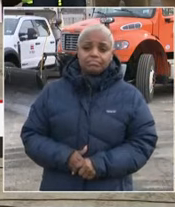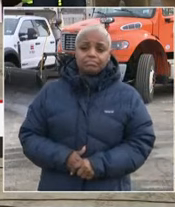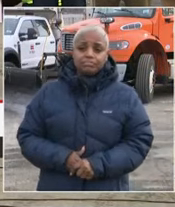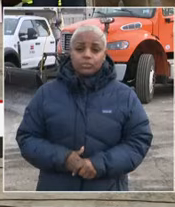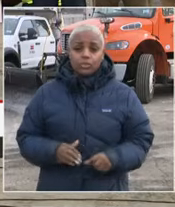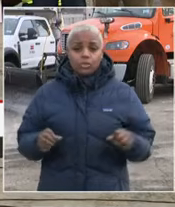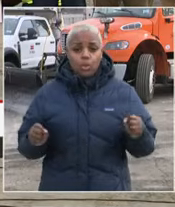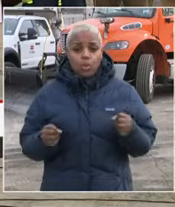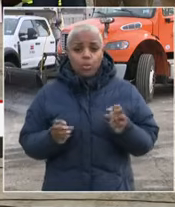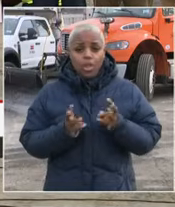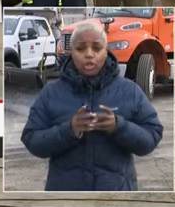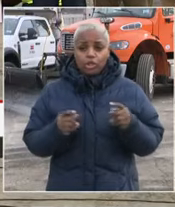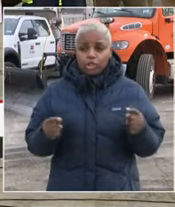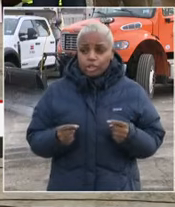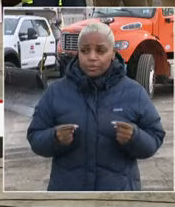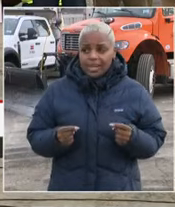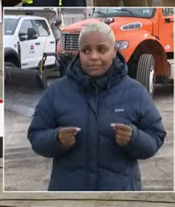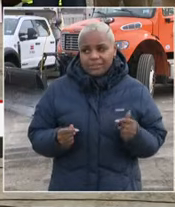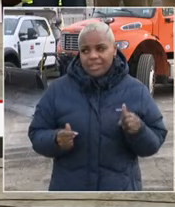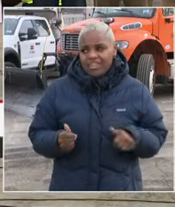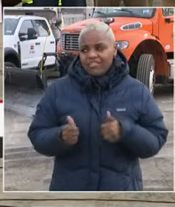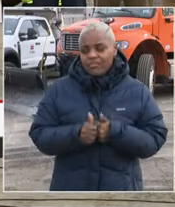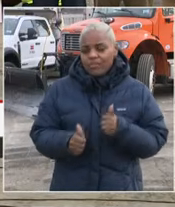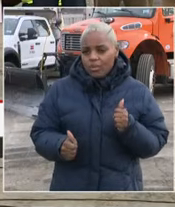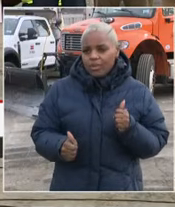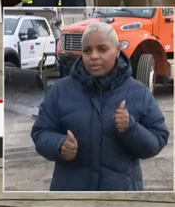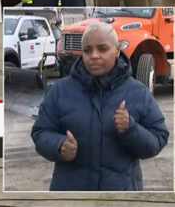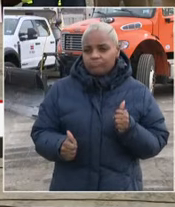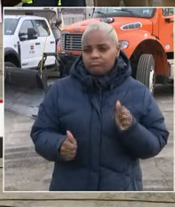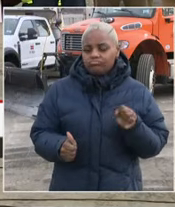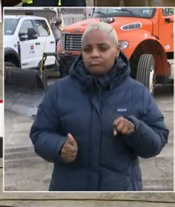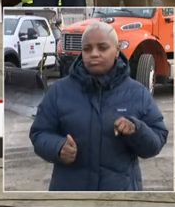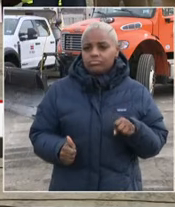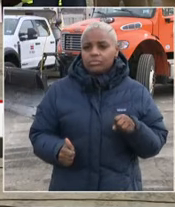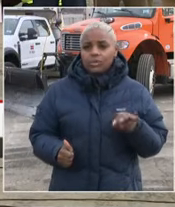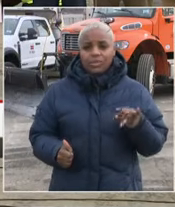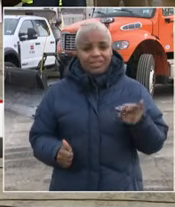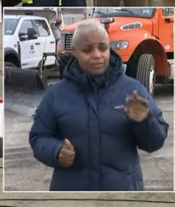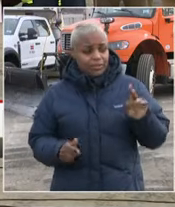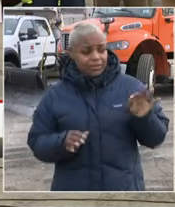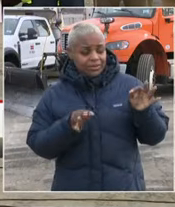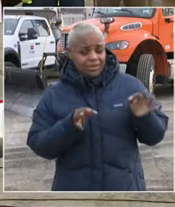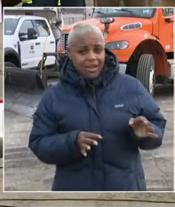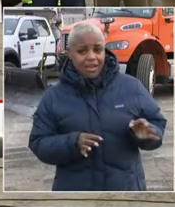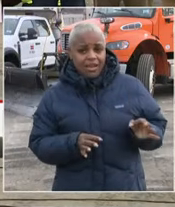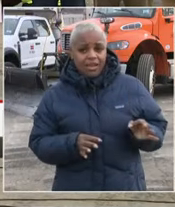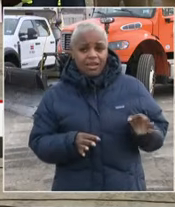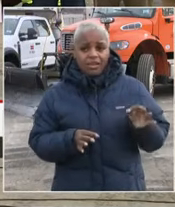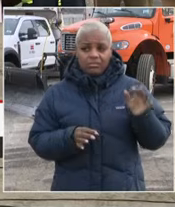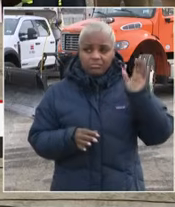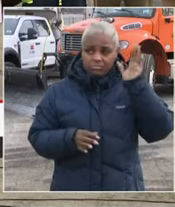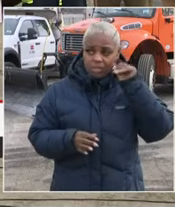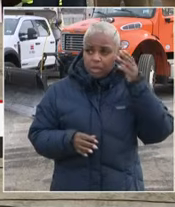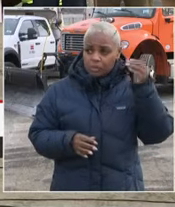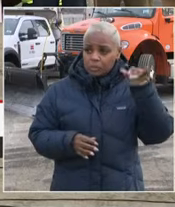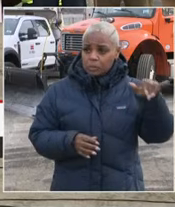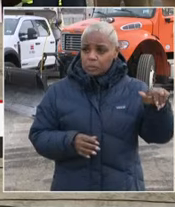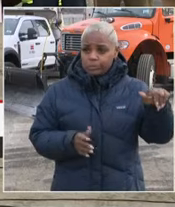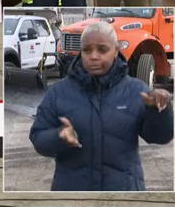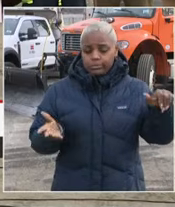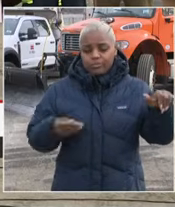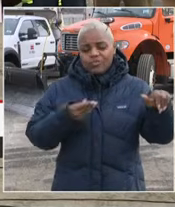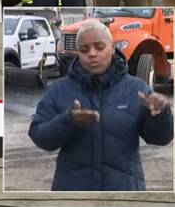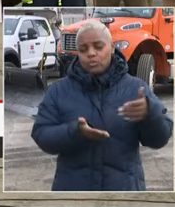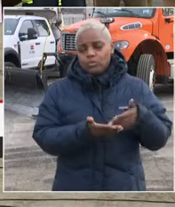to come in. However, we also want to make sure that if folks choose to stay outside, they have the resources to keep